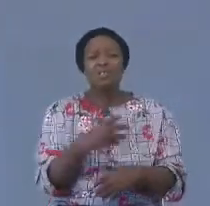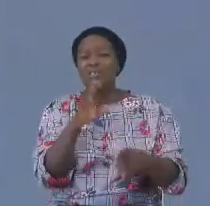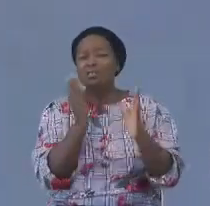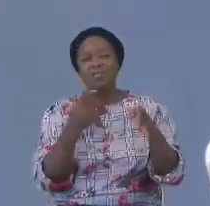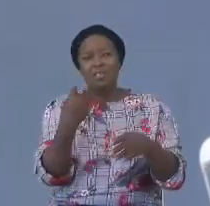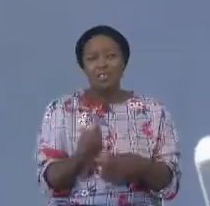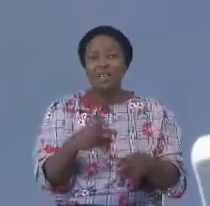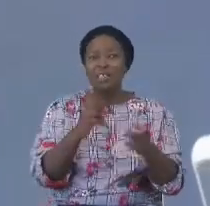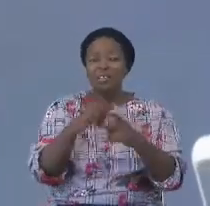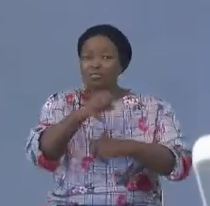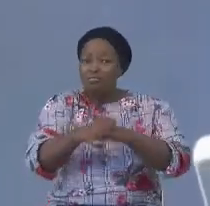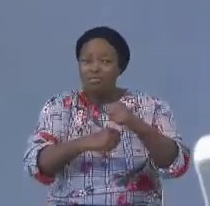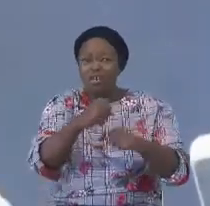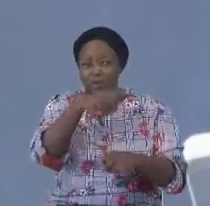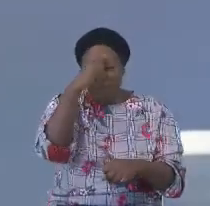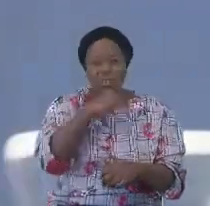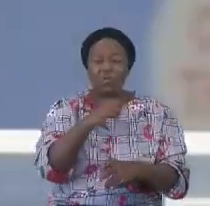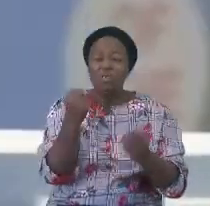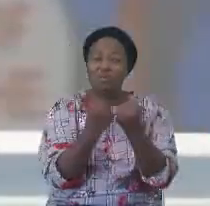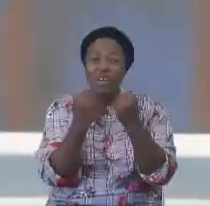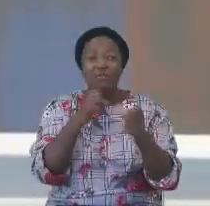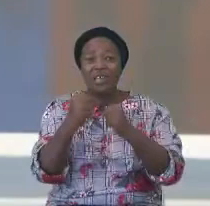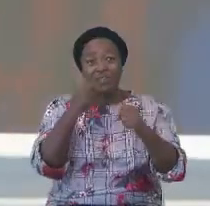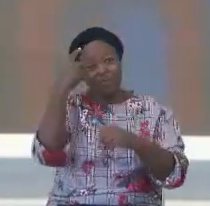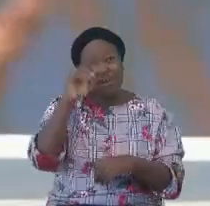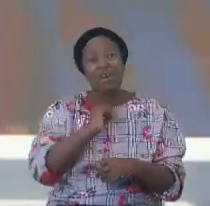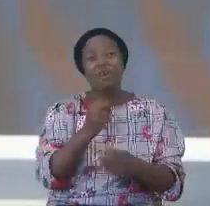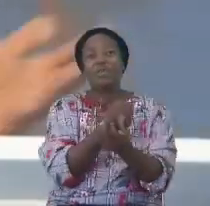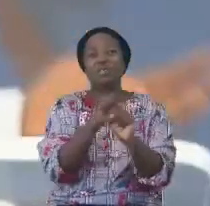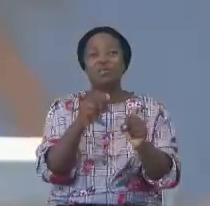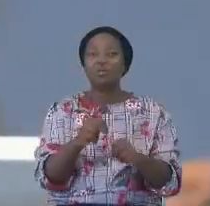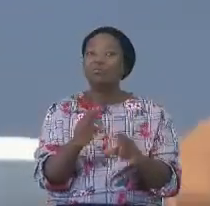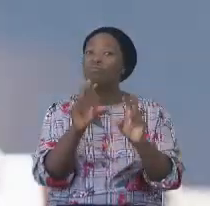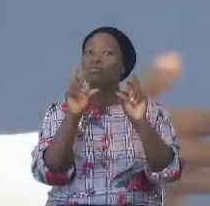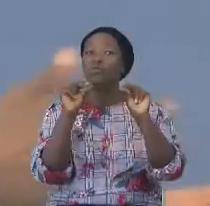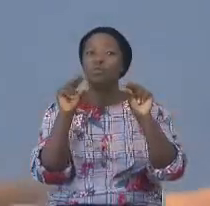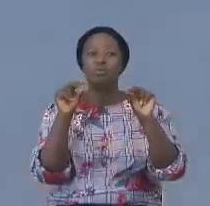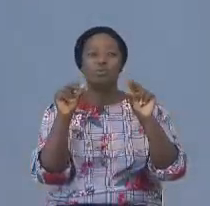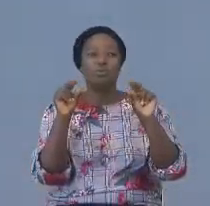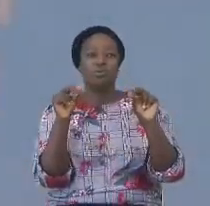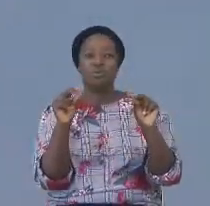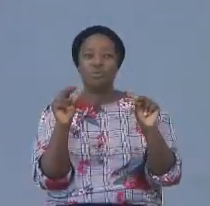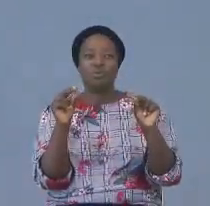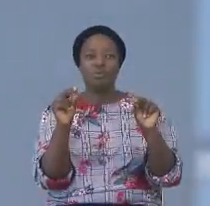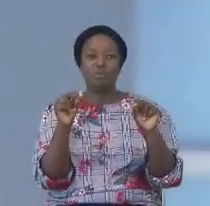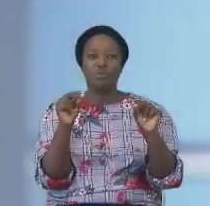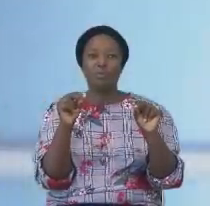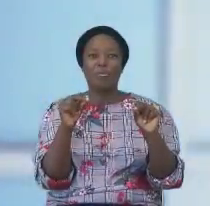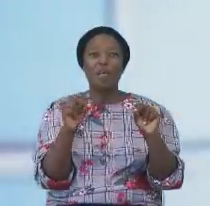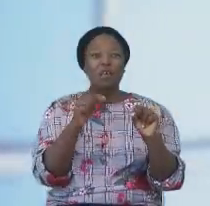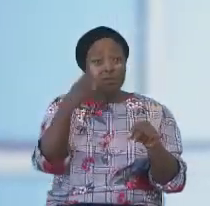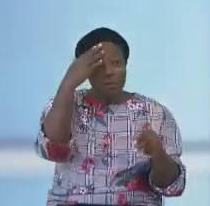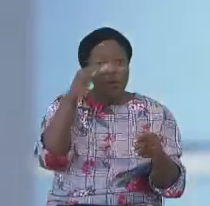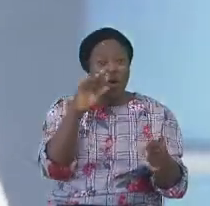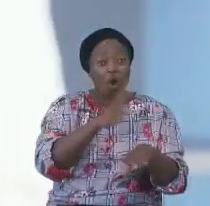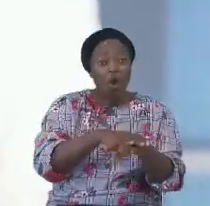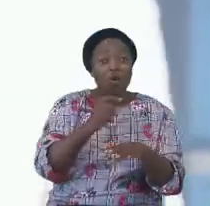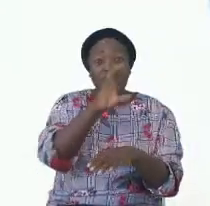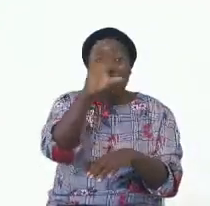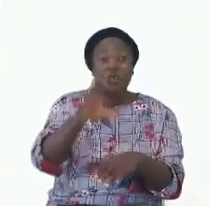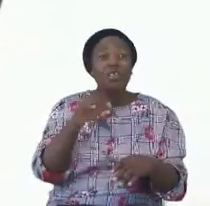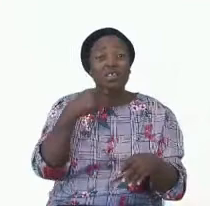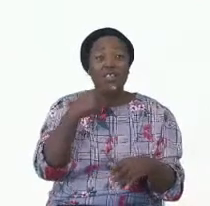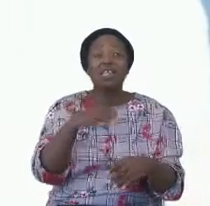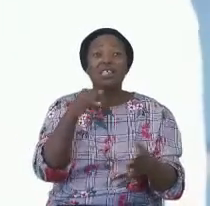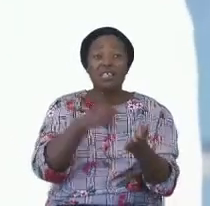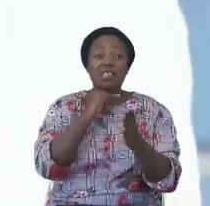he was saying, Satan, leave me alone, and then he struggled because he was fighting for redemption. Already on the